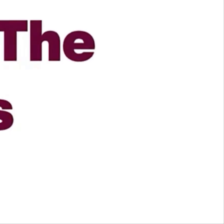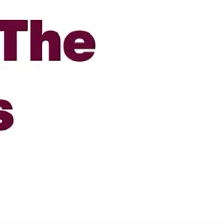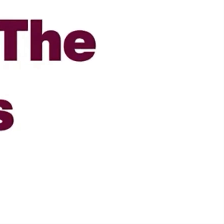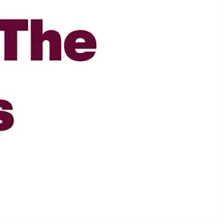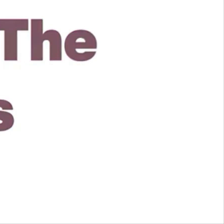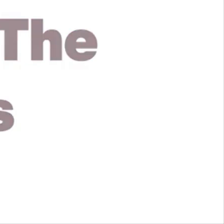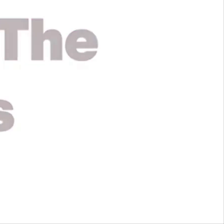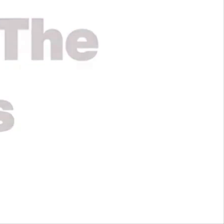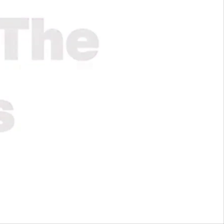Russia in order to justify military activity on NATO's eastern flank. Also in the news, the